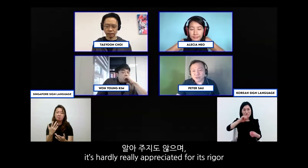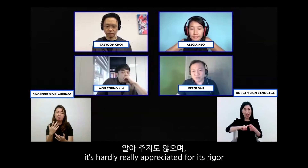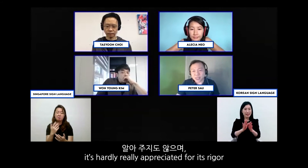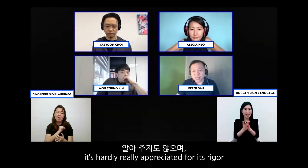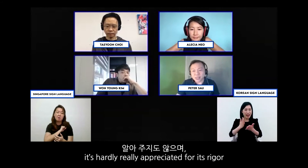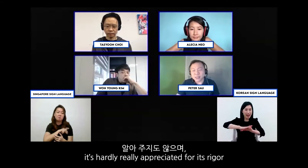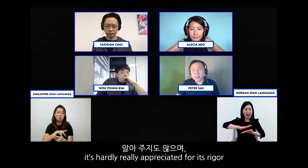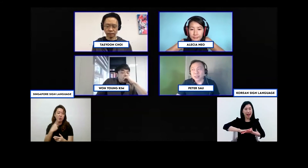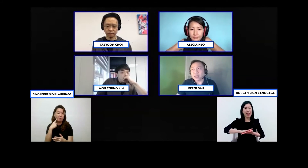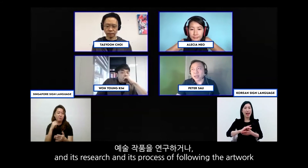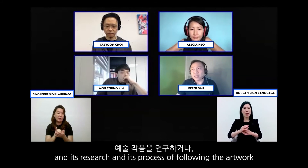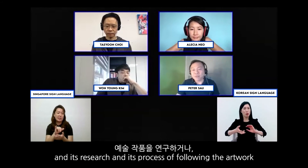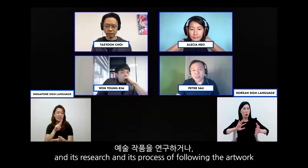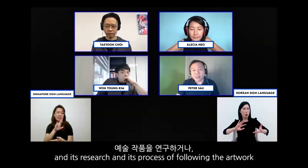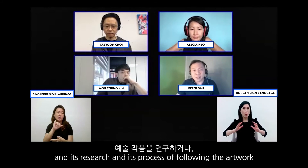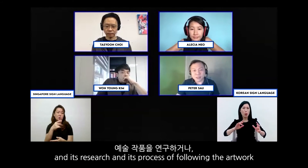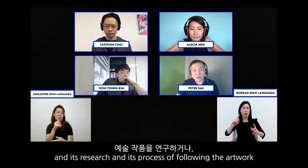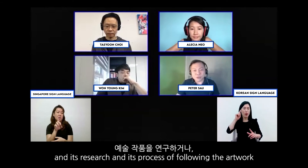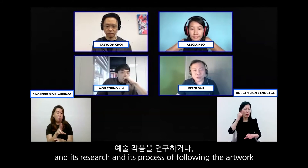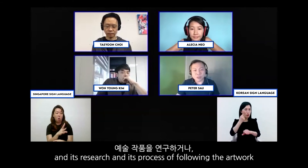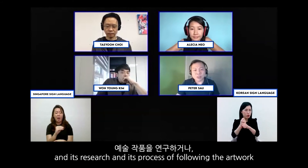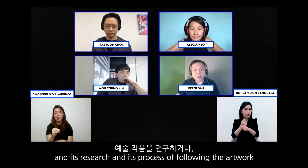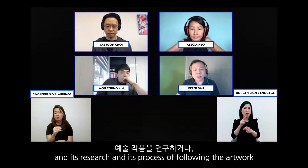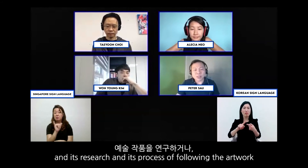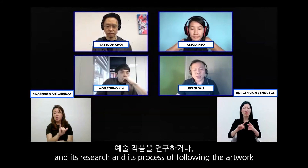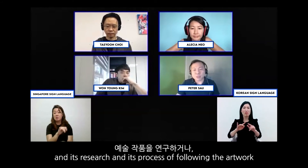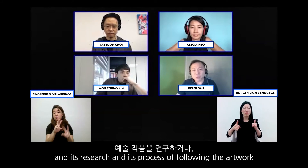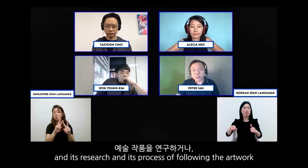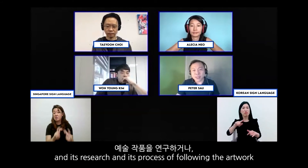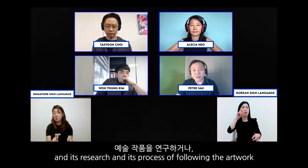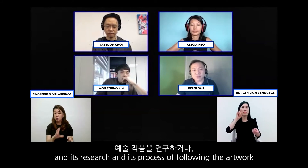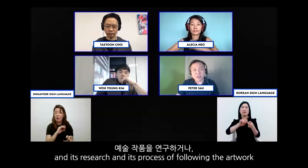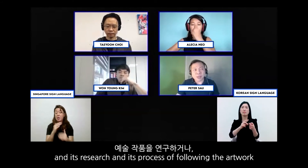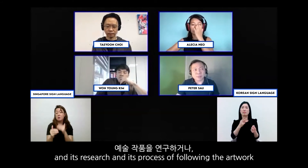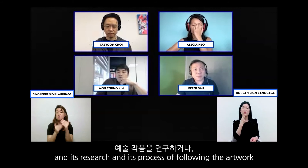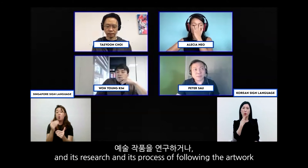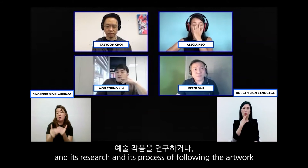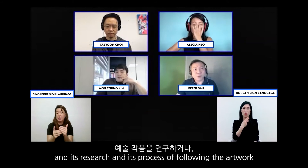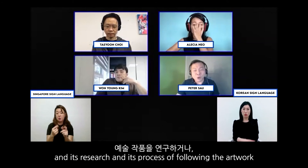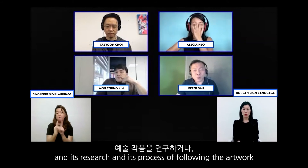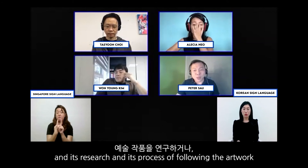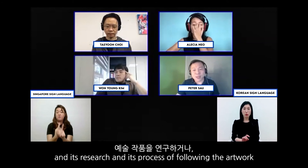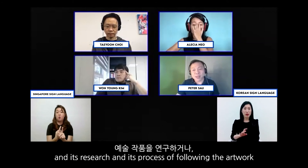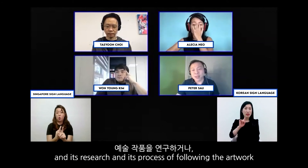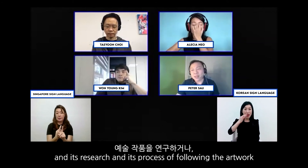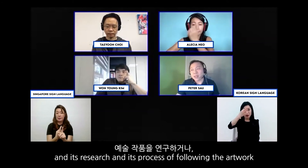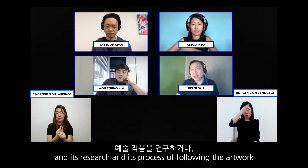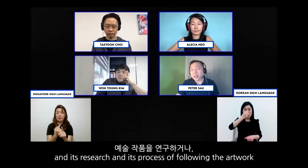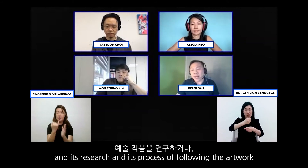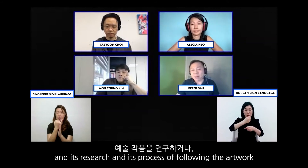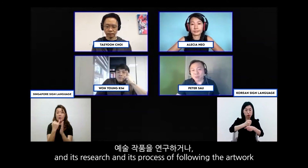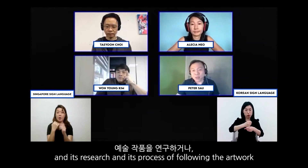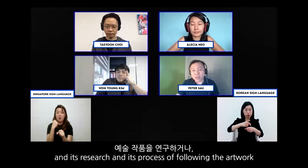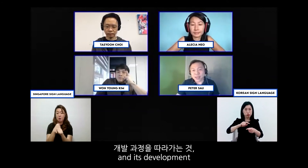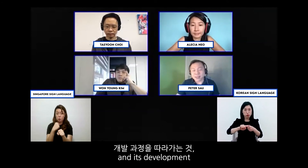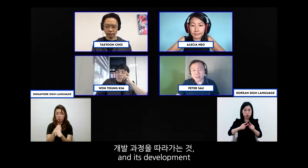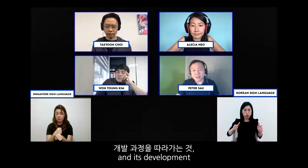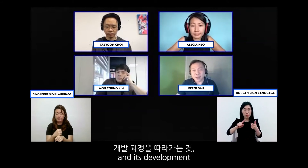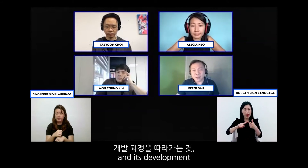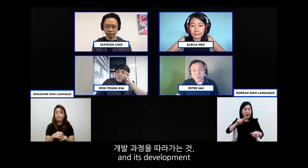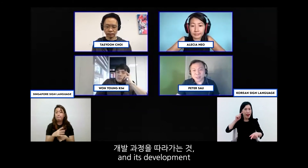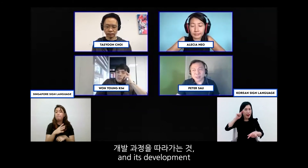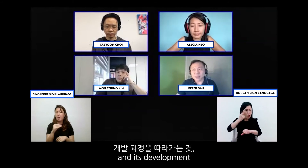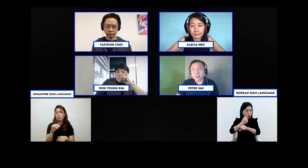appreciated for its rigor and its research and its process of following the artwork and